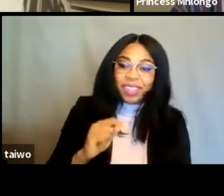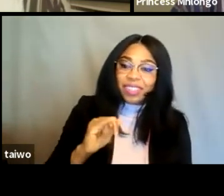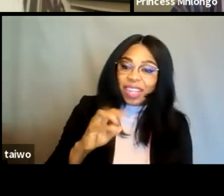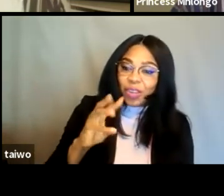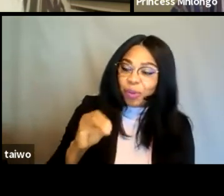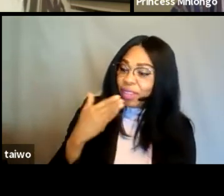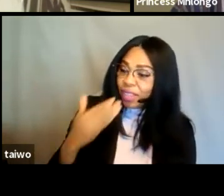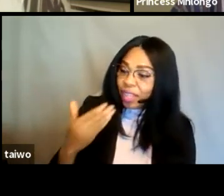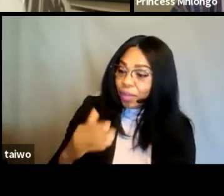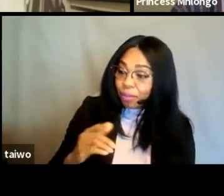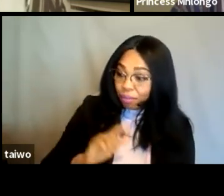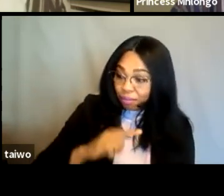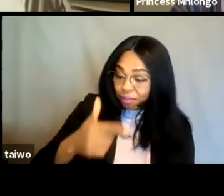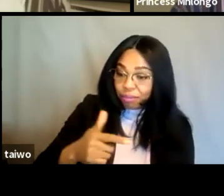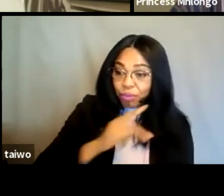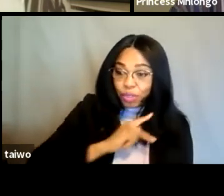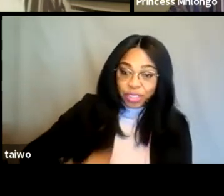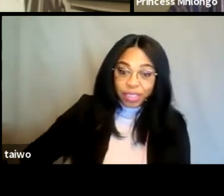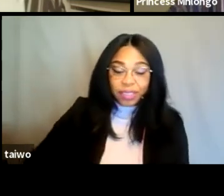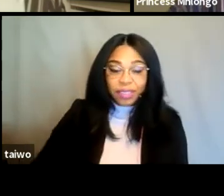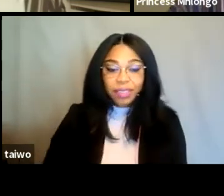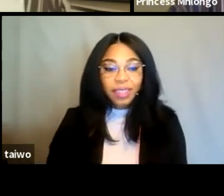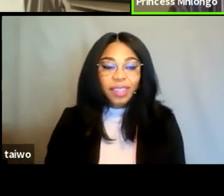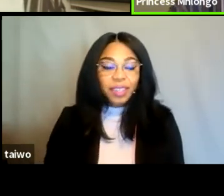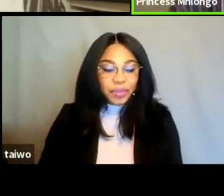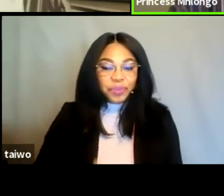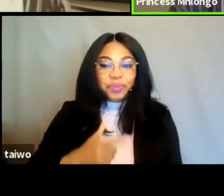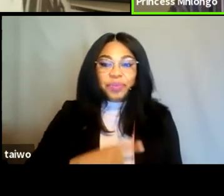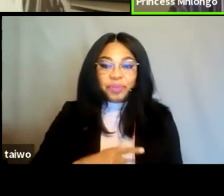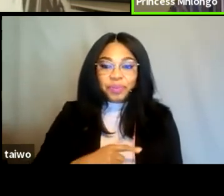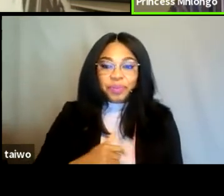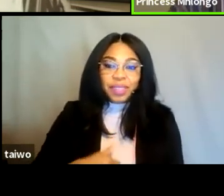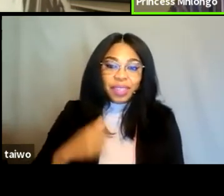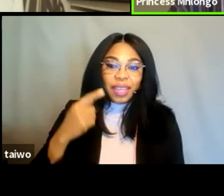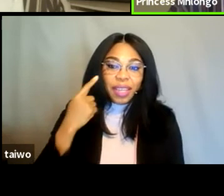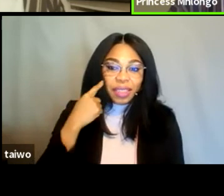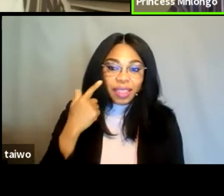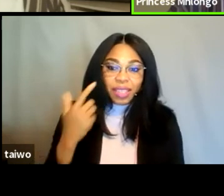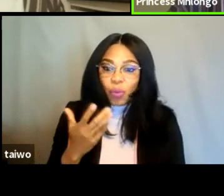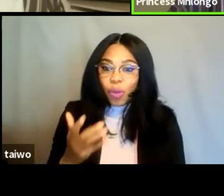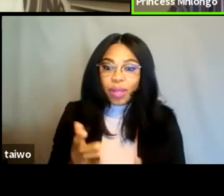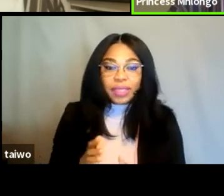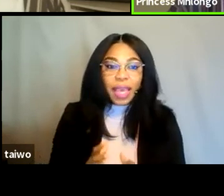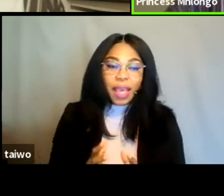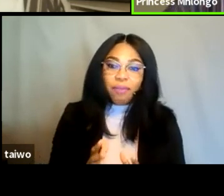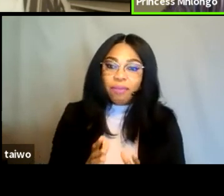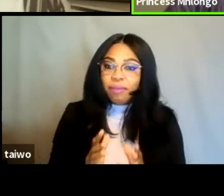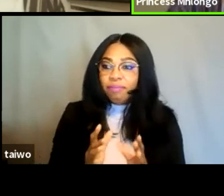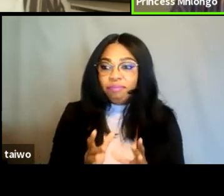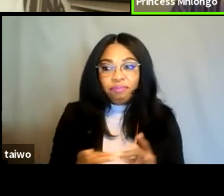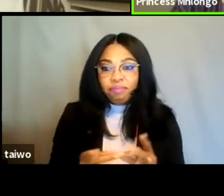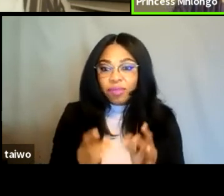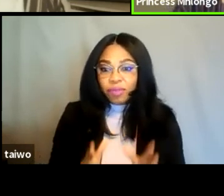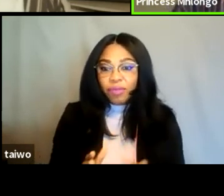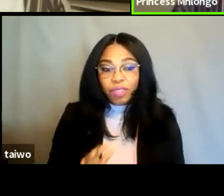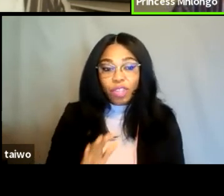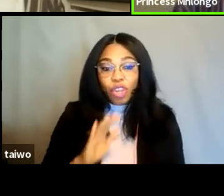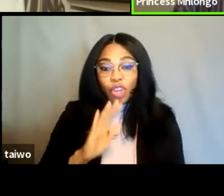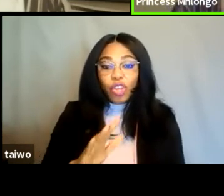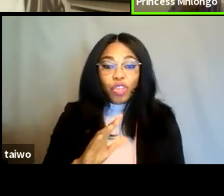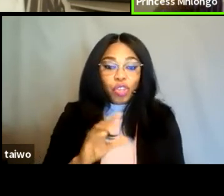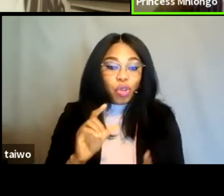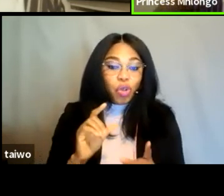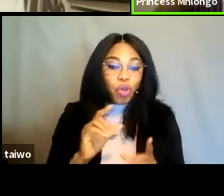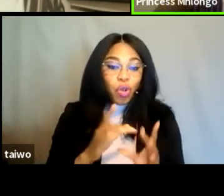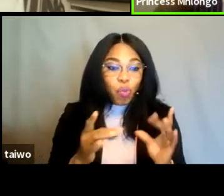Thank you. Princess? I think I'm gonna, what I'm leaving with is your words, Taiwo, that we